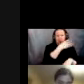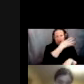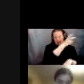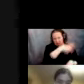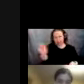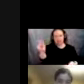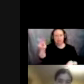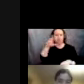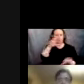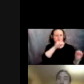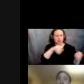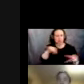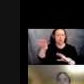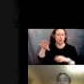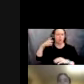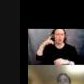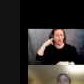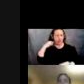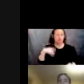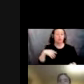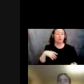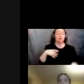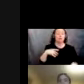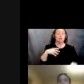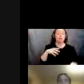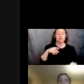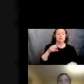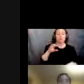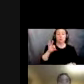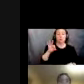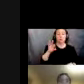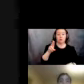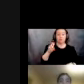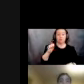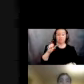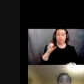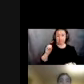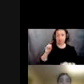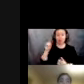And so he had actually met a woman who was Japanese,